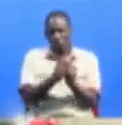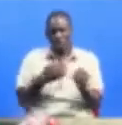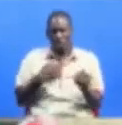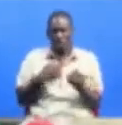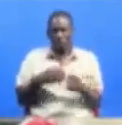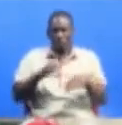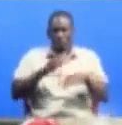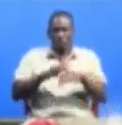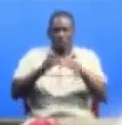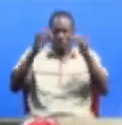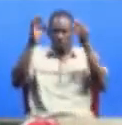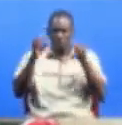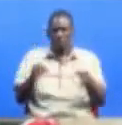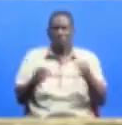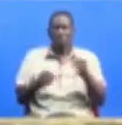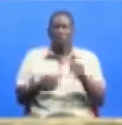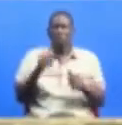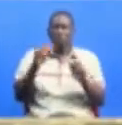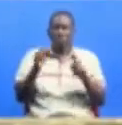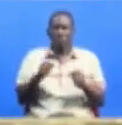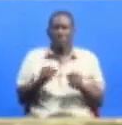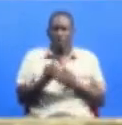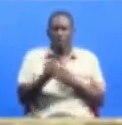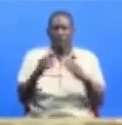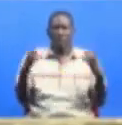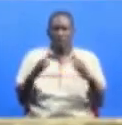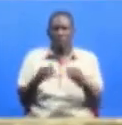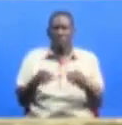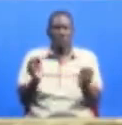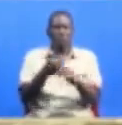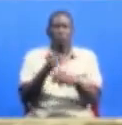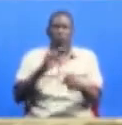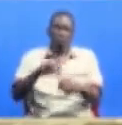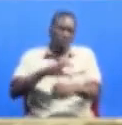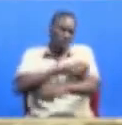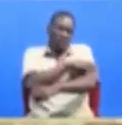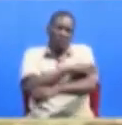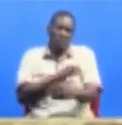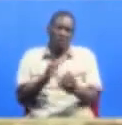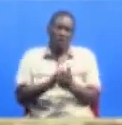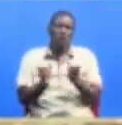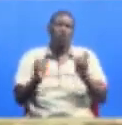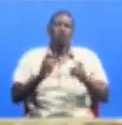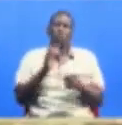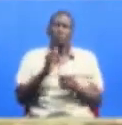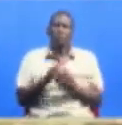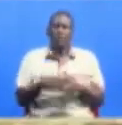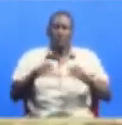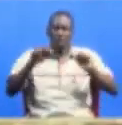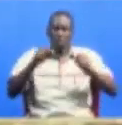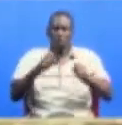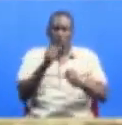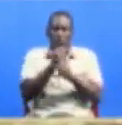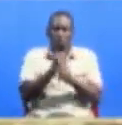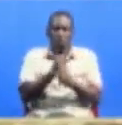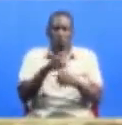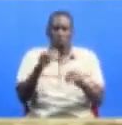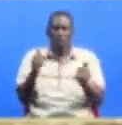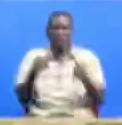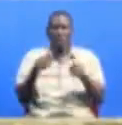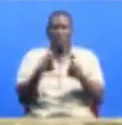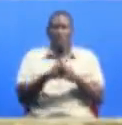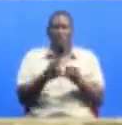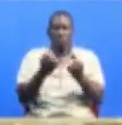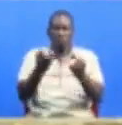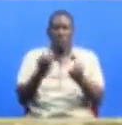have a sober decision that will guide the team. You can't be a captain and not being able to perform